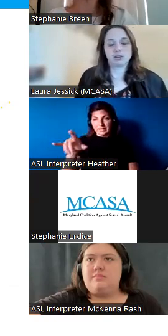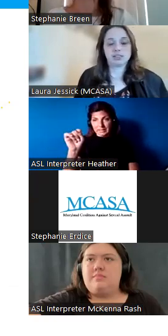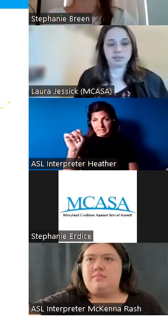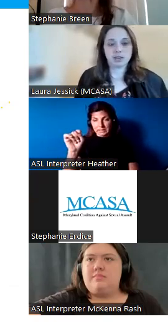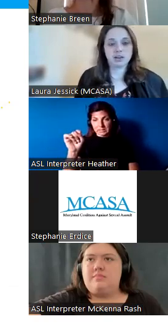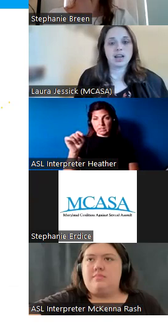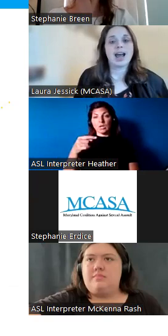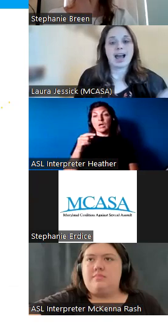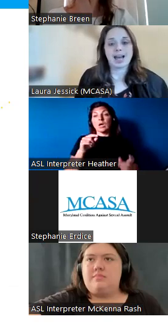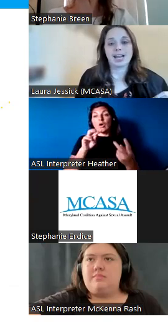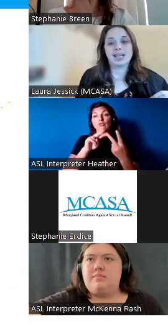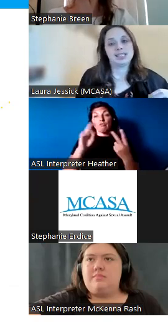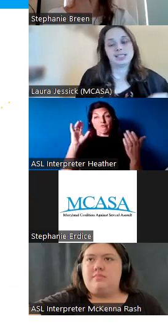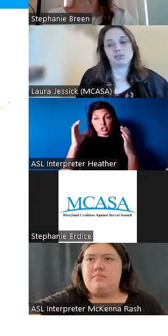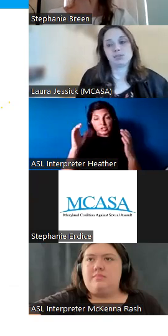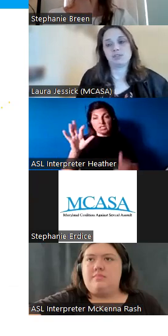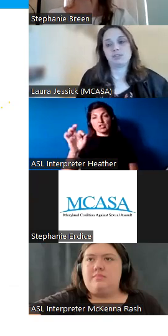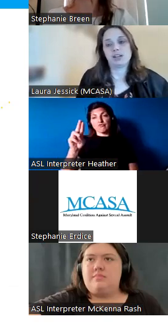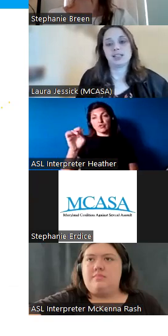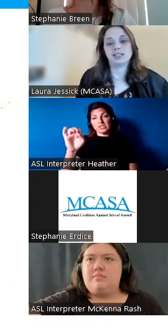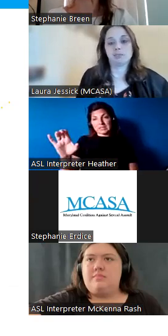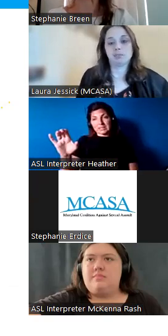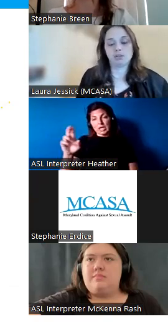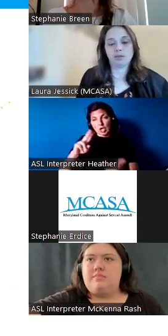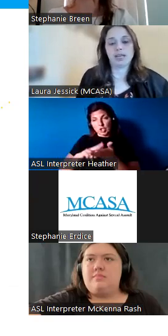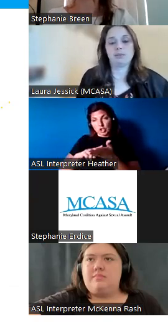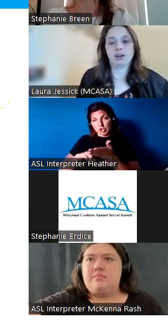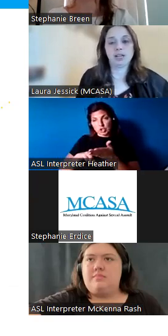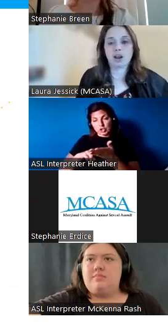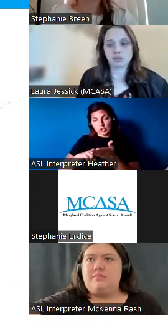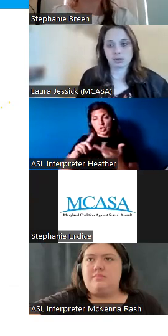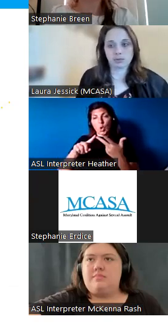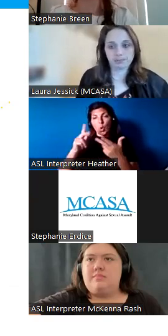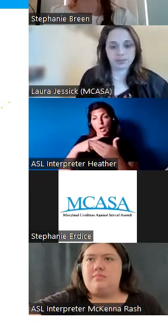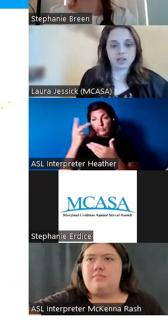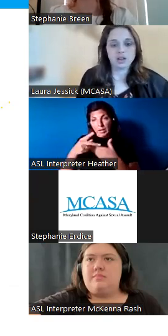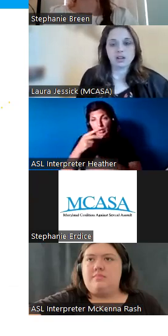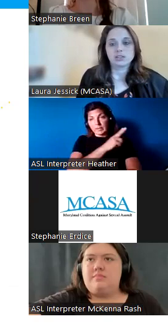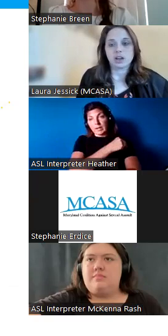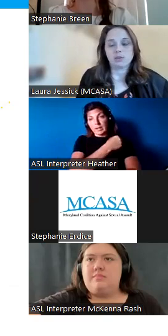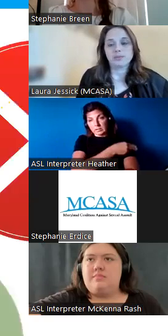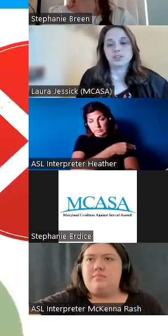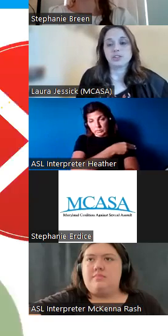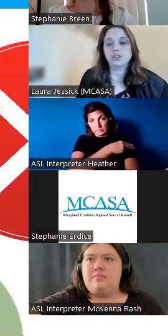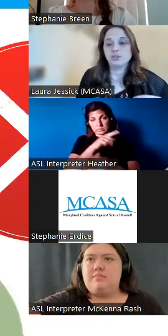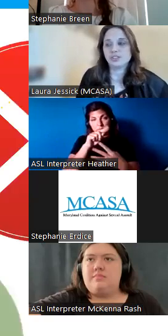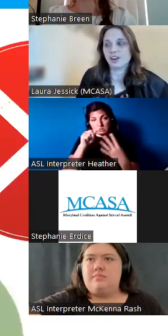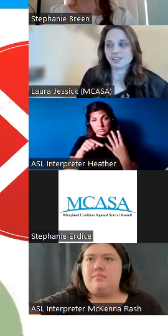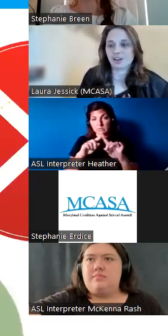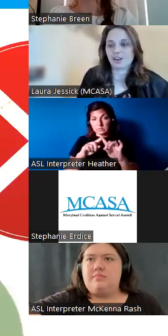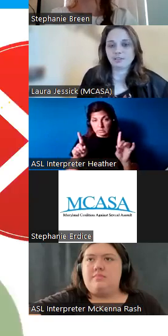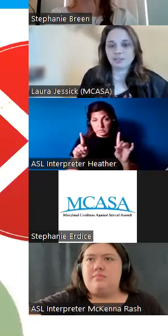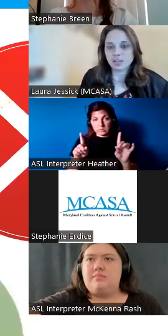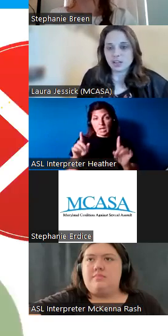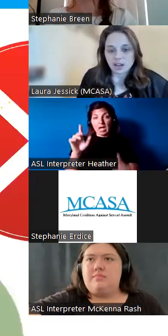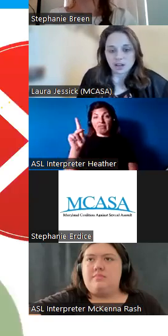forensic nurse examiner at a sexual assault forensic exam program in a Maryland hospital. So to start